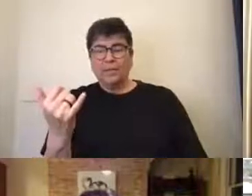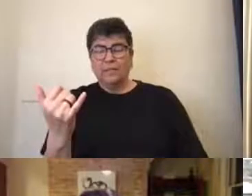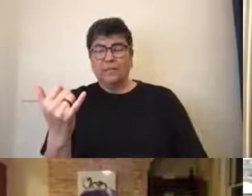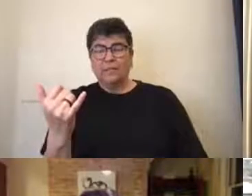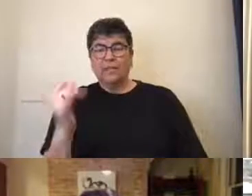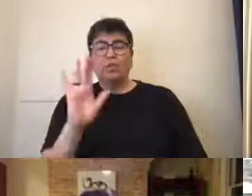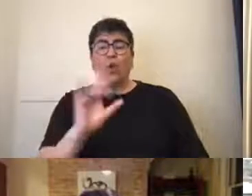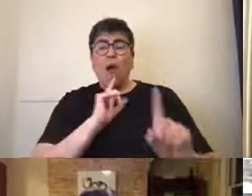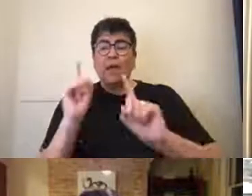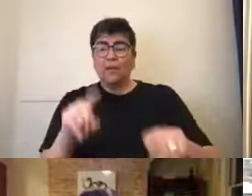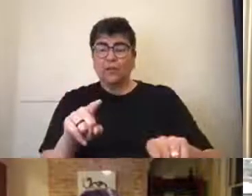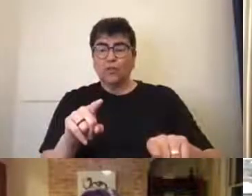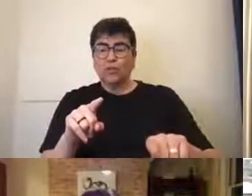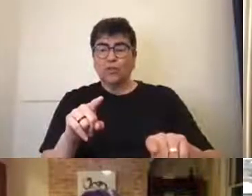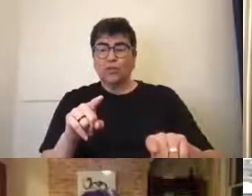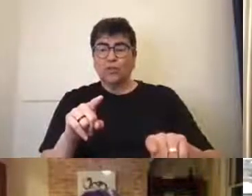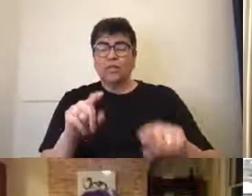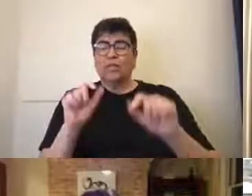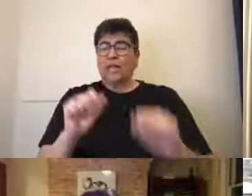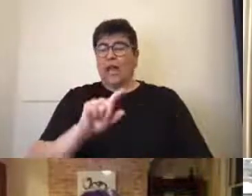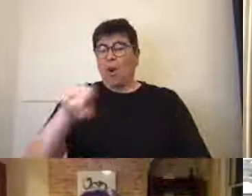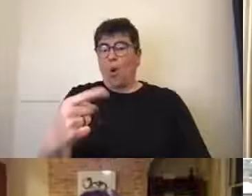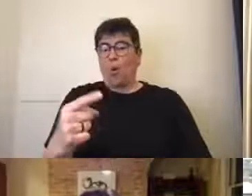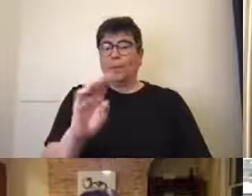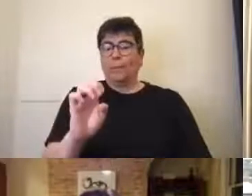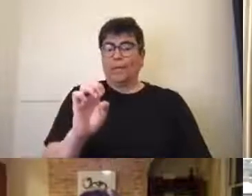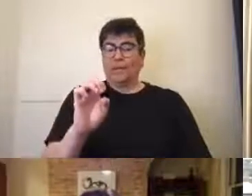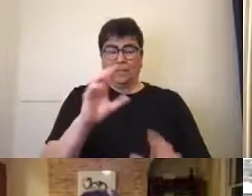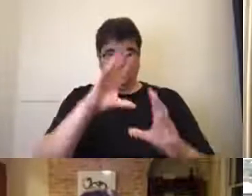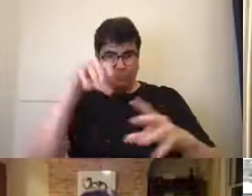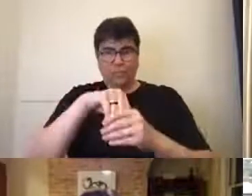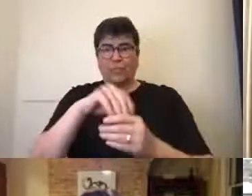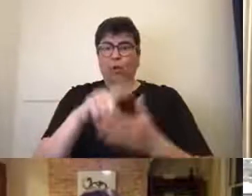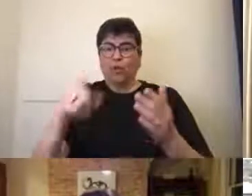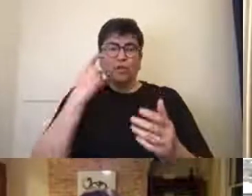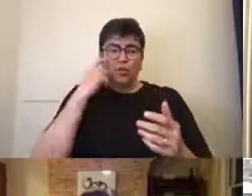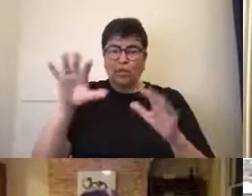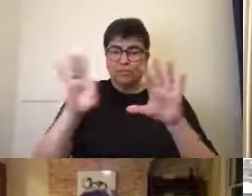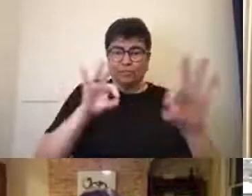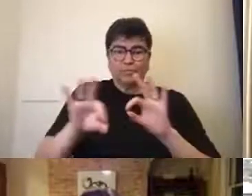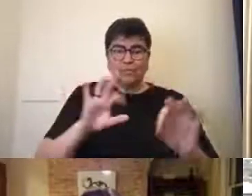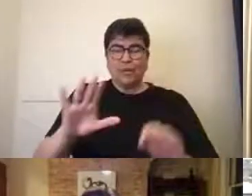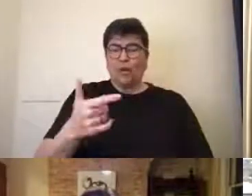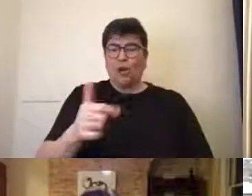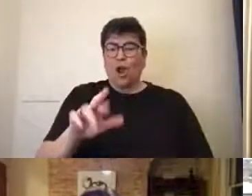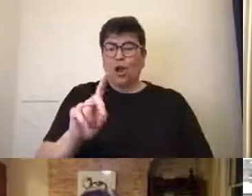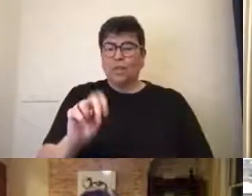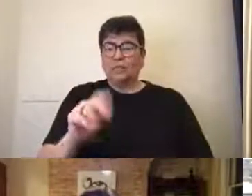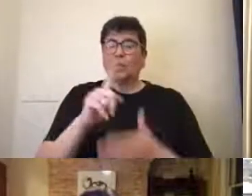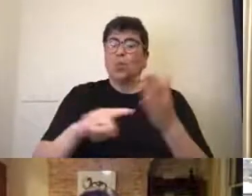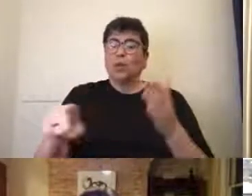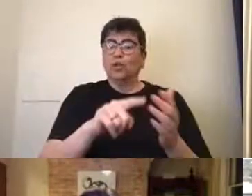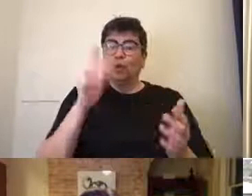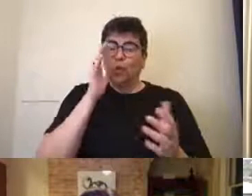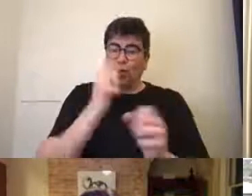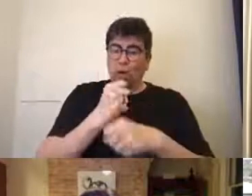Your answer can only be contained in what you've picked from your garden. So what you're going to do is create a